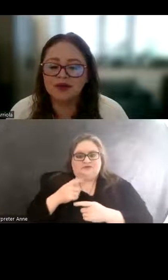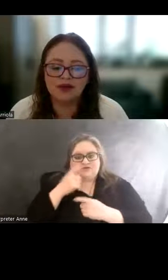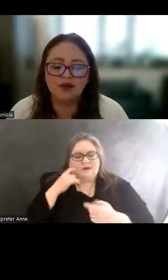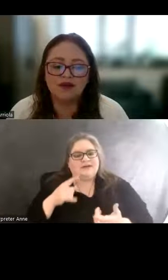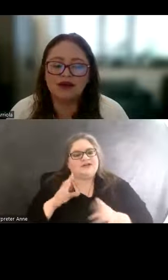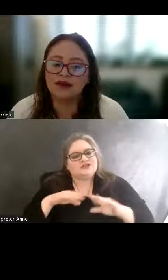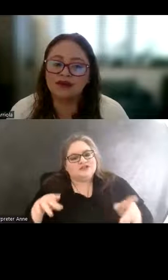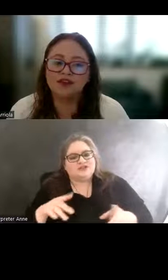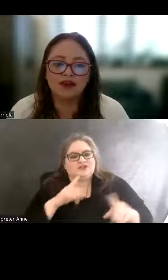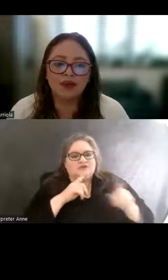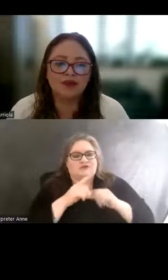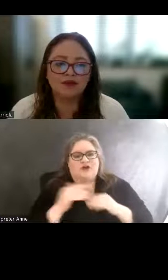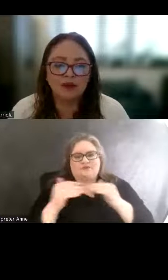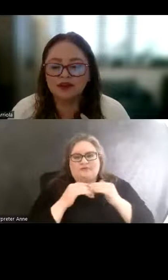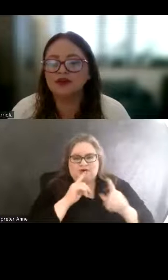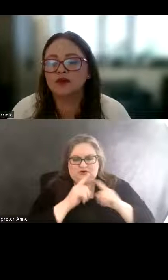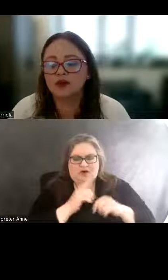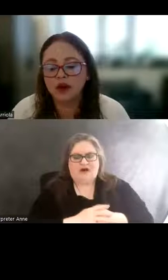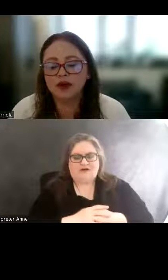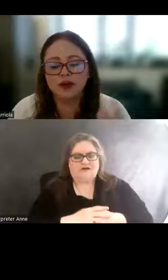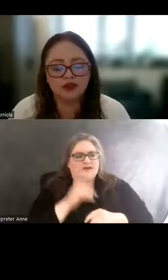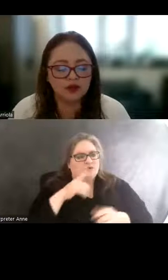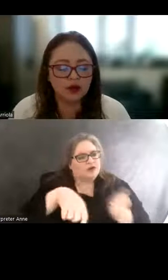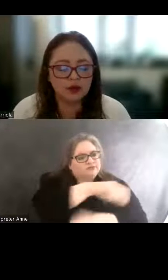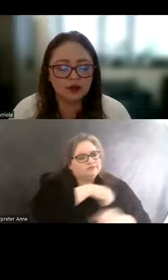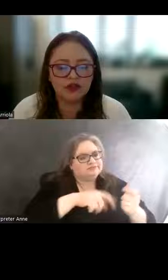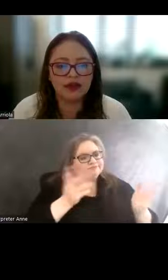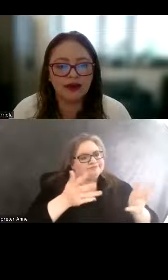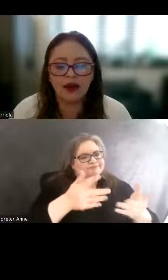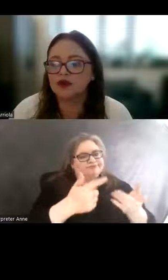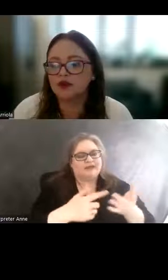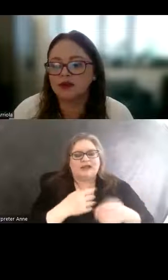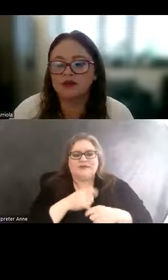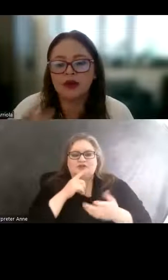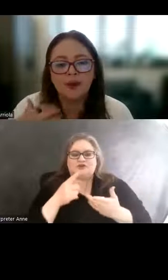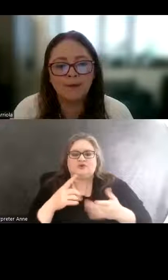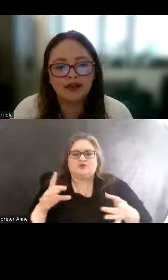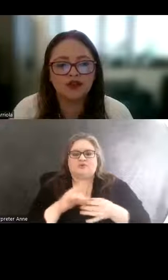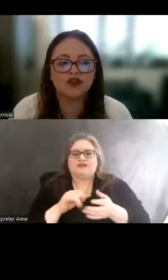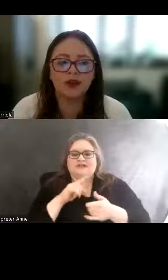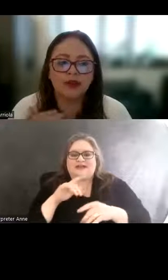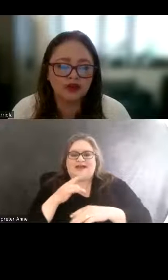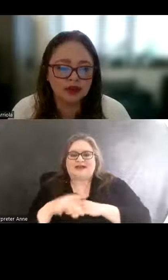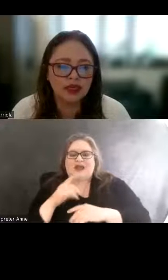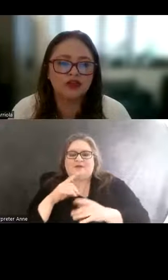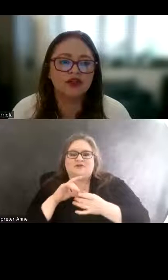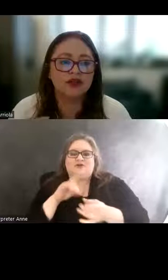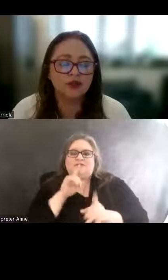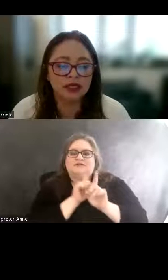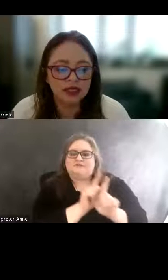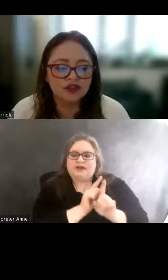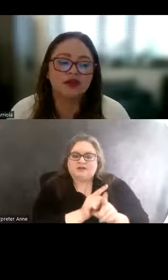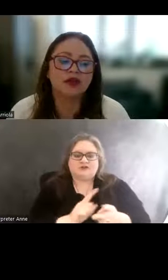amongst themselves and they can share that misinformation. So we want to make sure that we're bridging that gap in terms of mentorship,